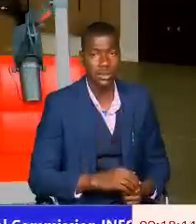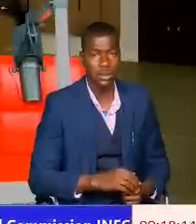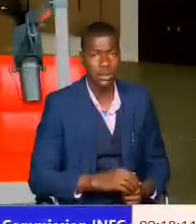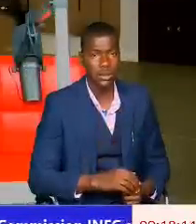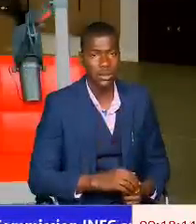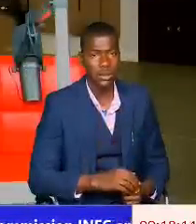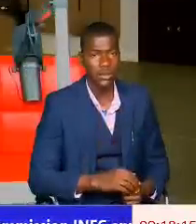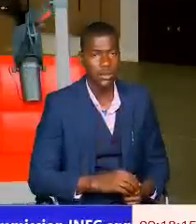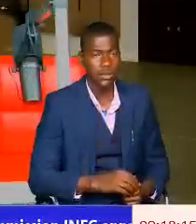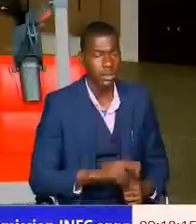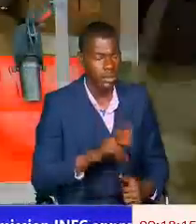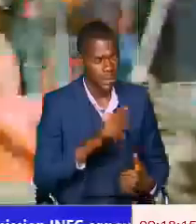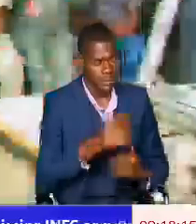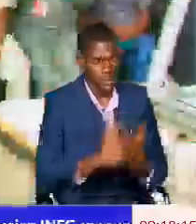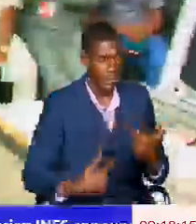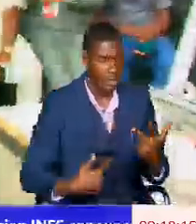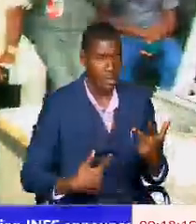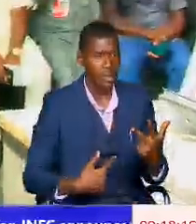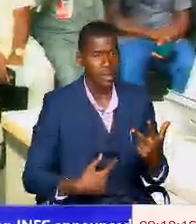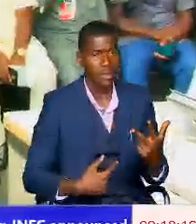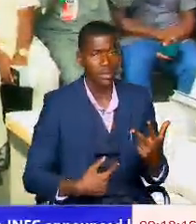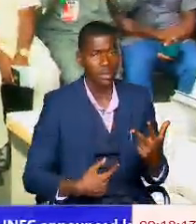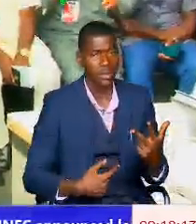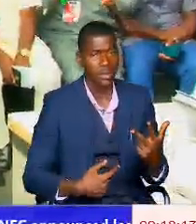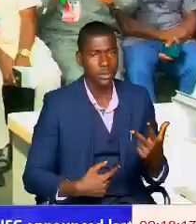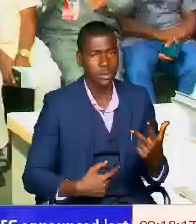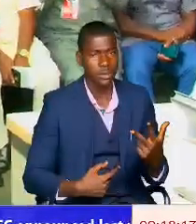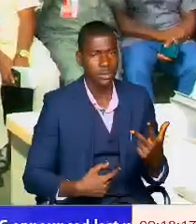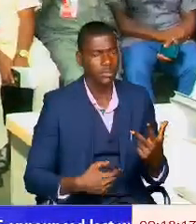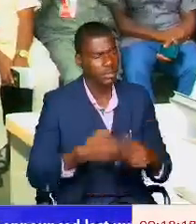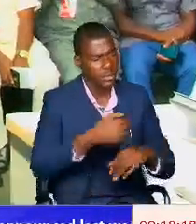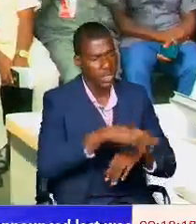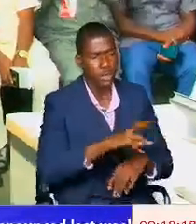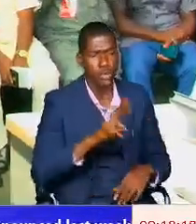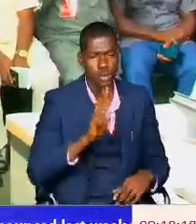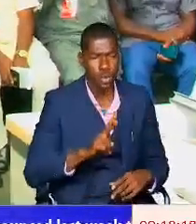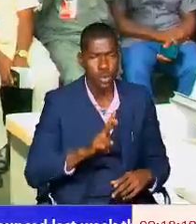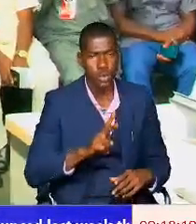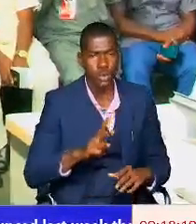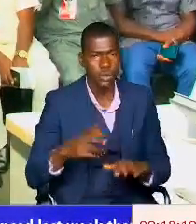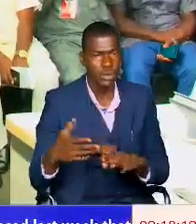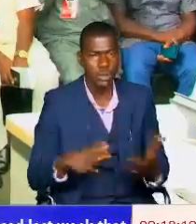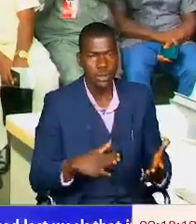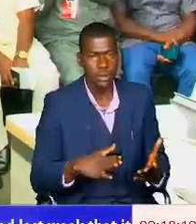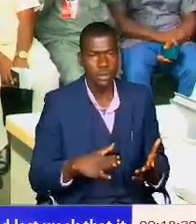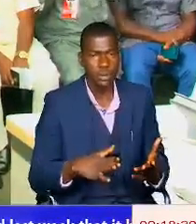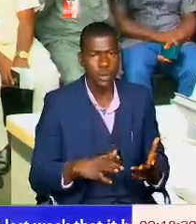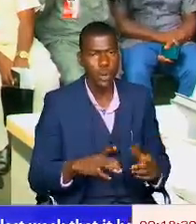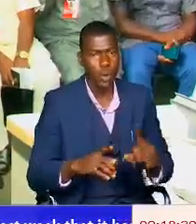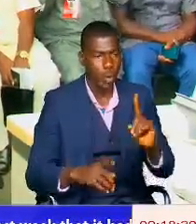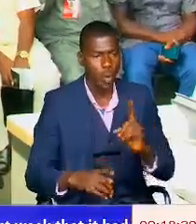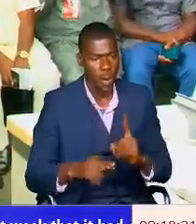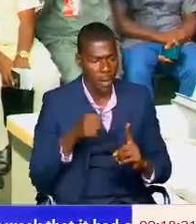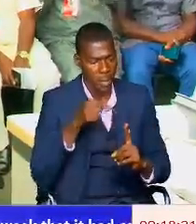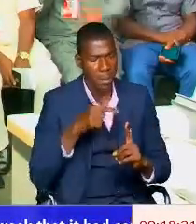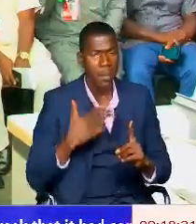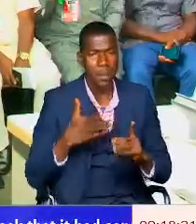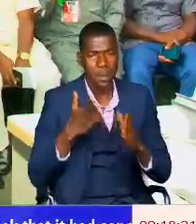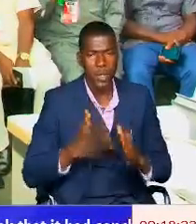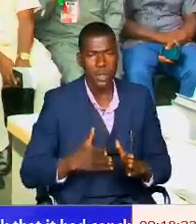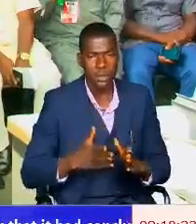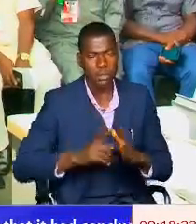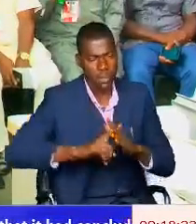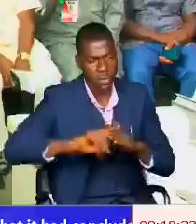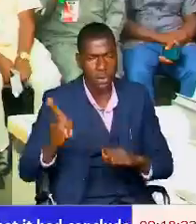Three discharged and acquitted. Two sentenced to death. The other one escaped, and the judge did not make pronouncement because he's still running